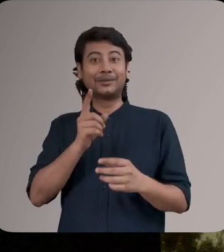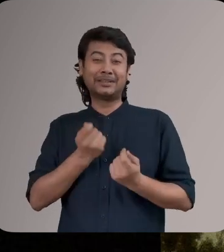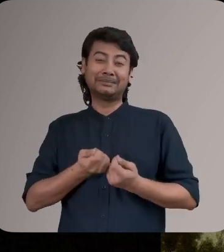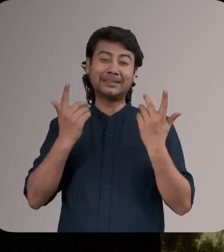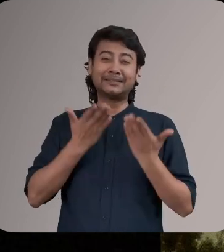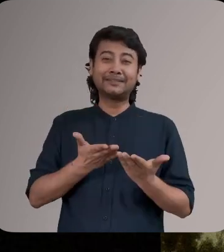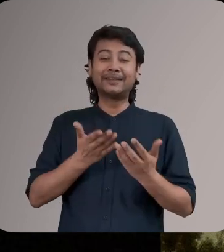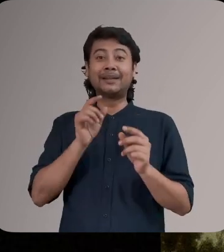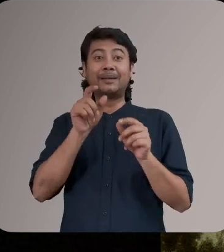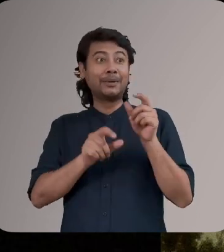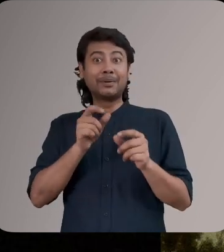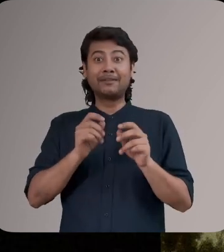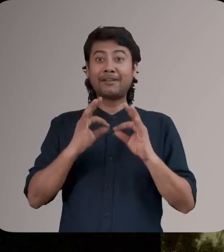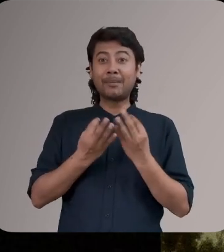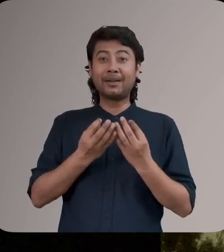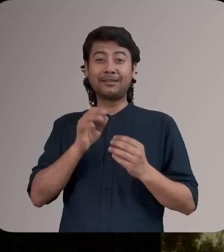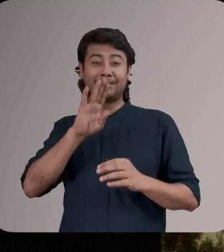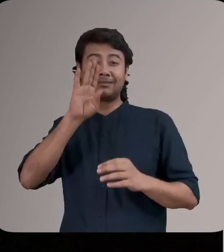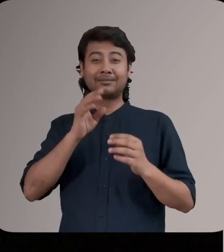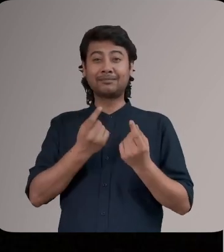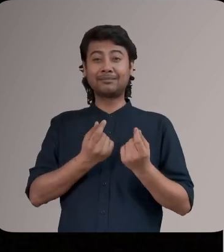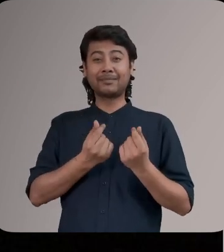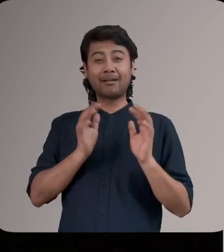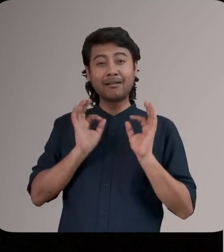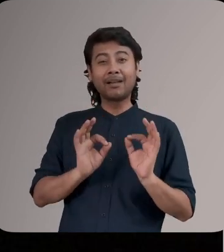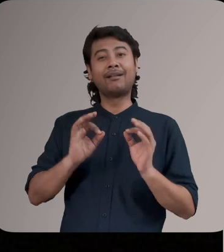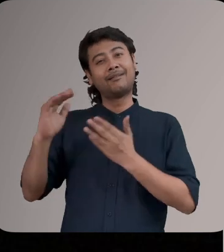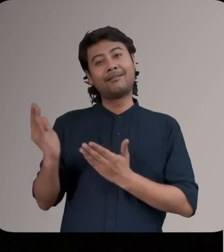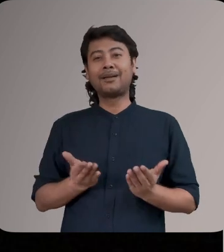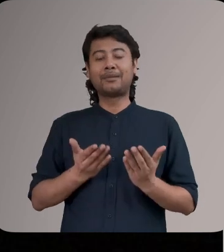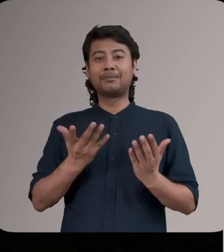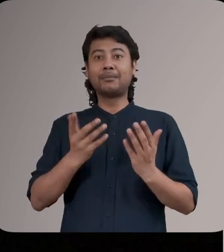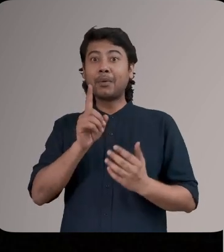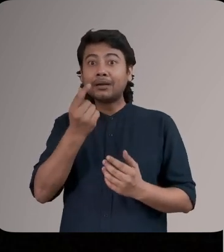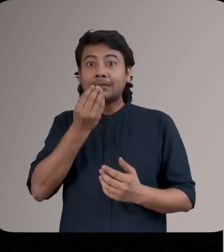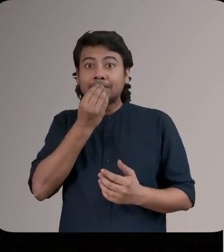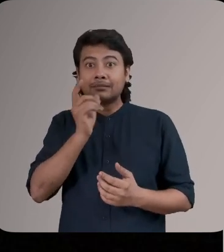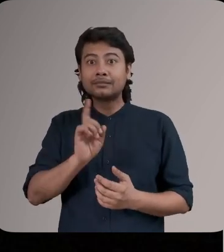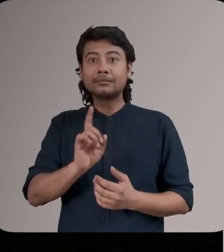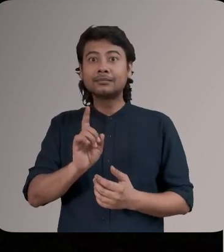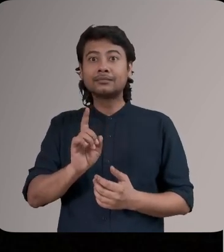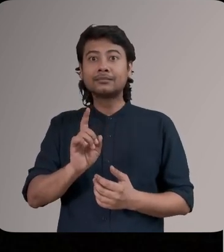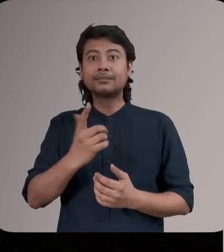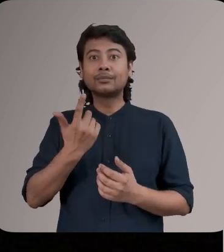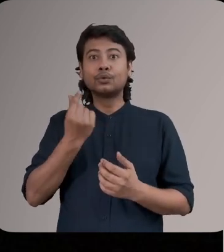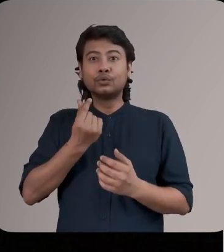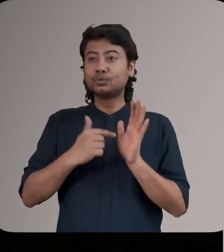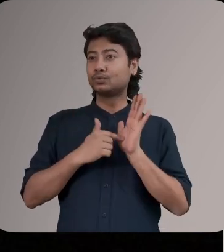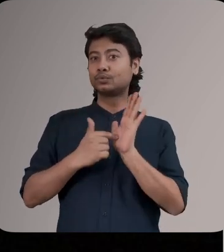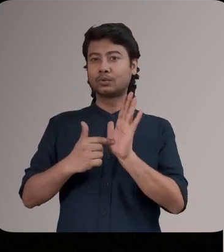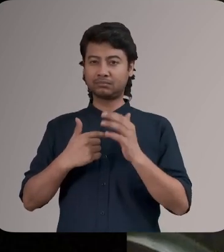the wealthy could afford to import them. Interestingly, instead of eating them, they would hold parties where the fruit would be displayed for people to